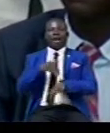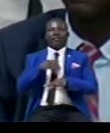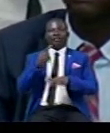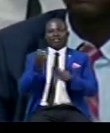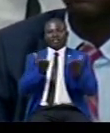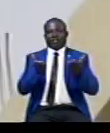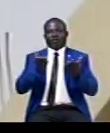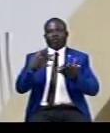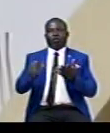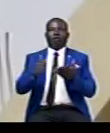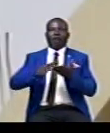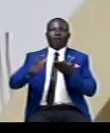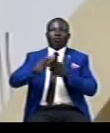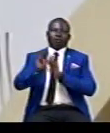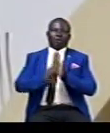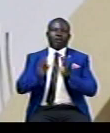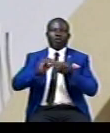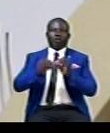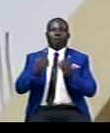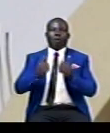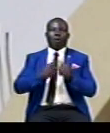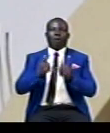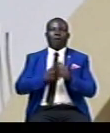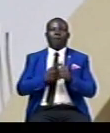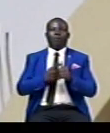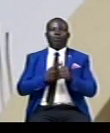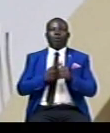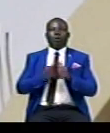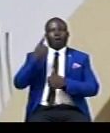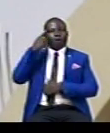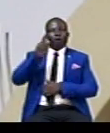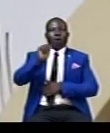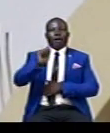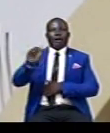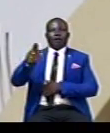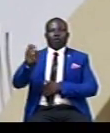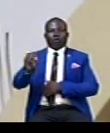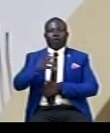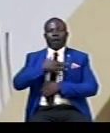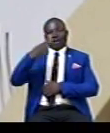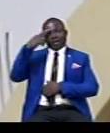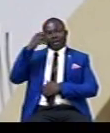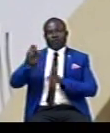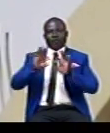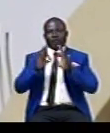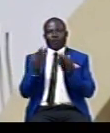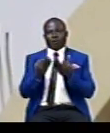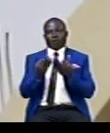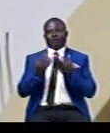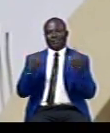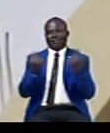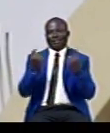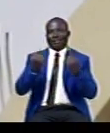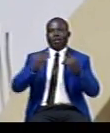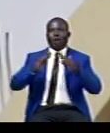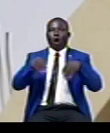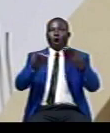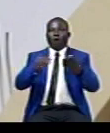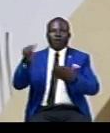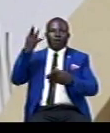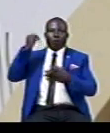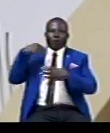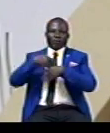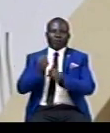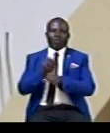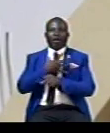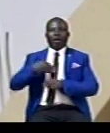of atonement. Number one, for Aaron and his family, sin offering. And he had to